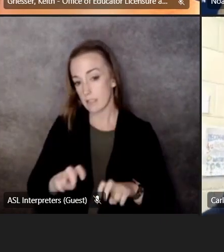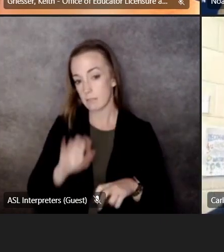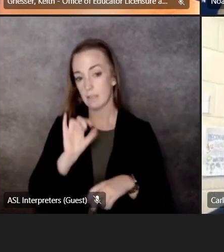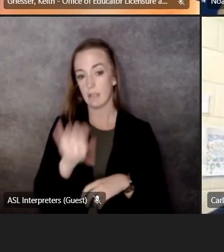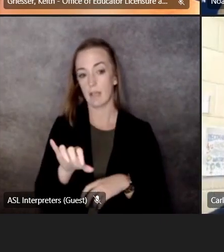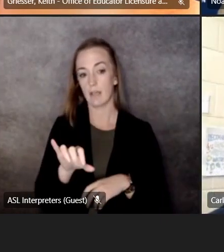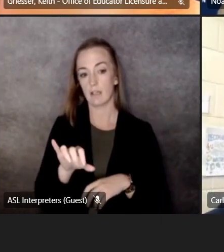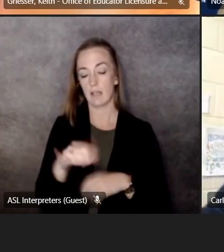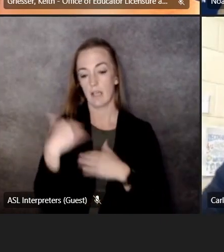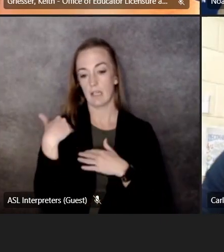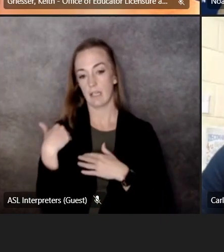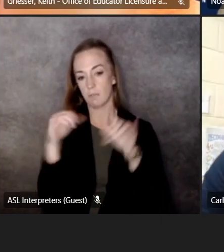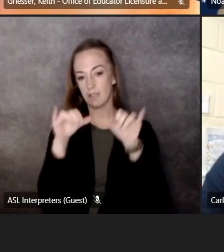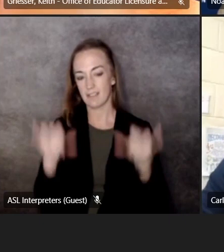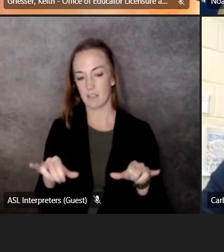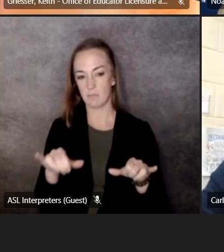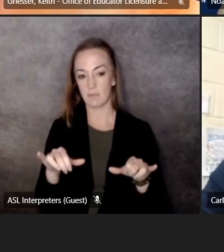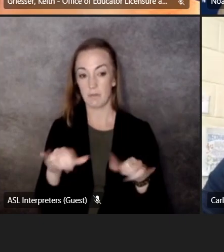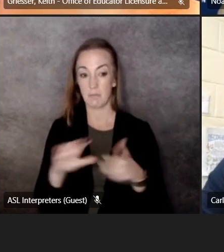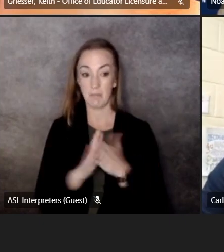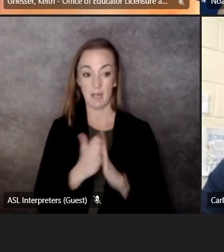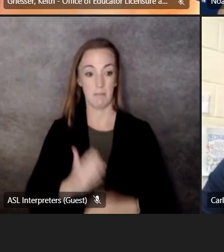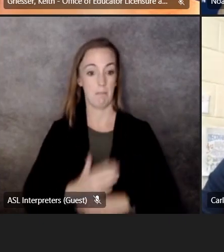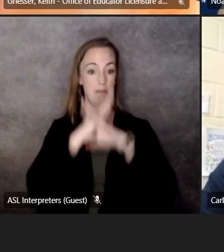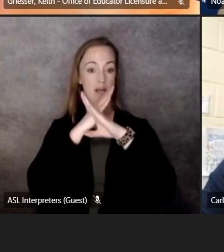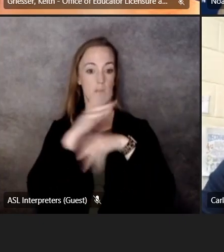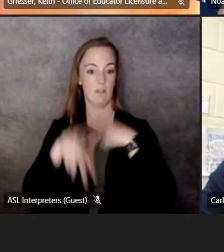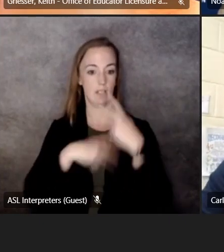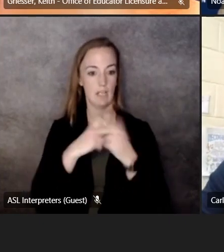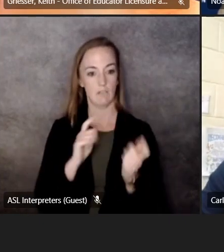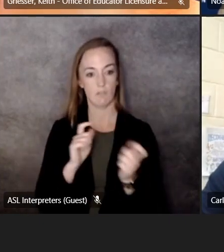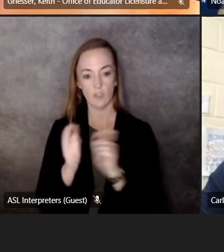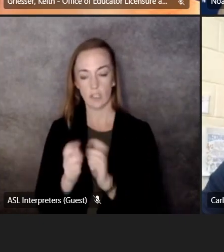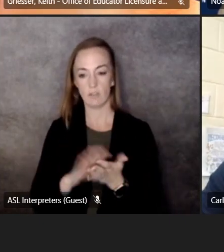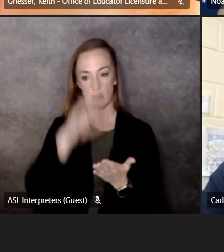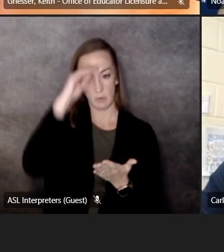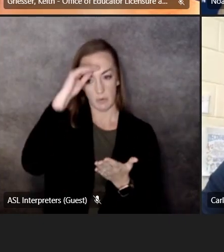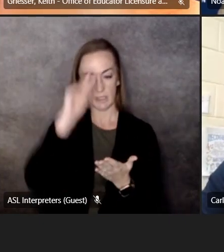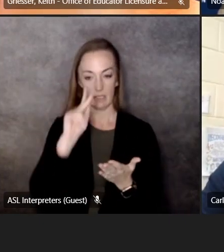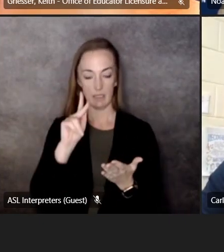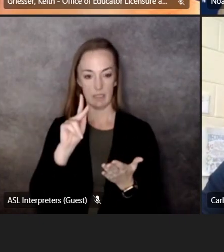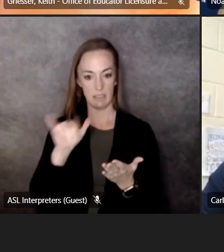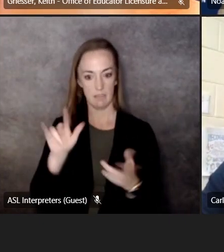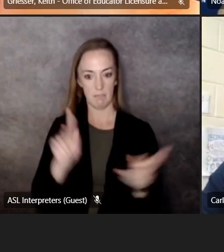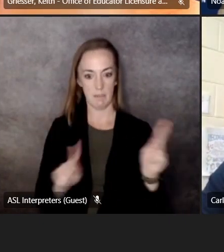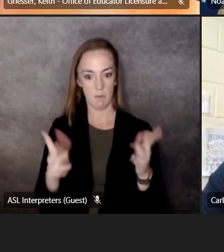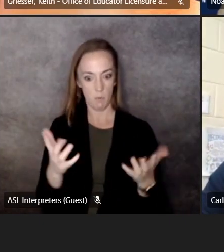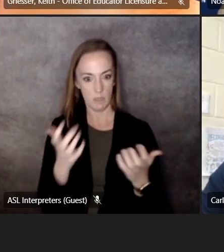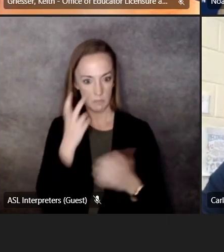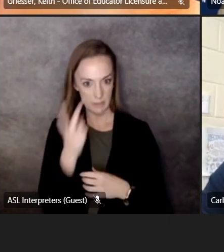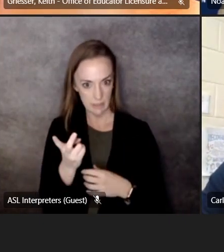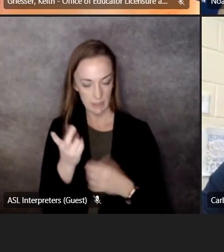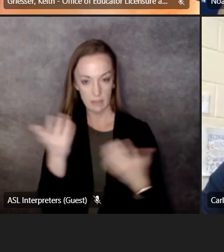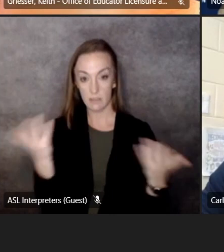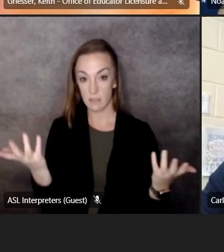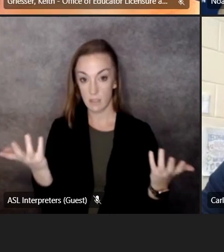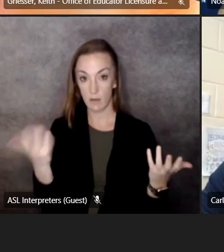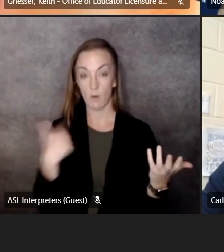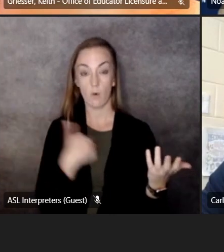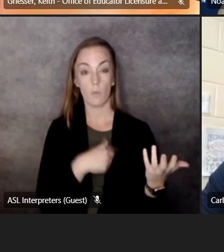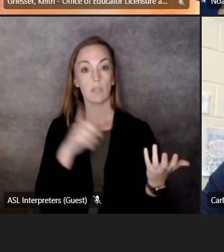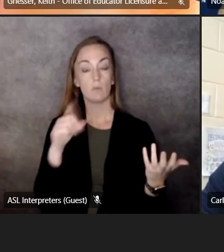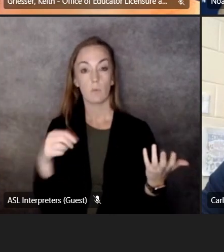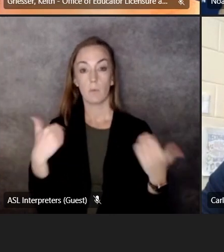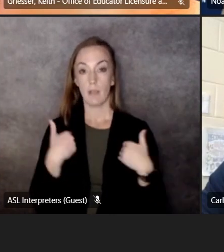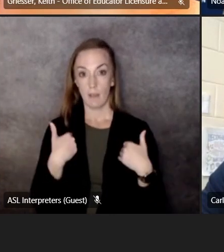accountability systems were a barrier to the kinds of changes in learning that Kentuckians wanted to see. So we do have